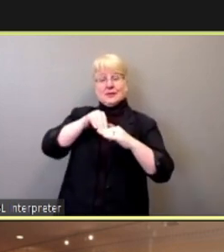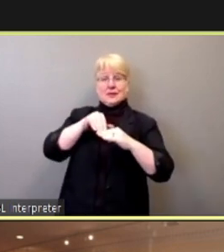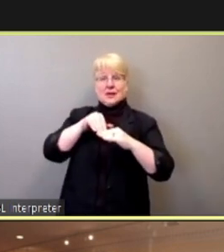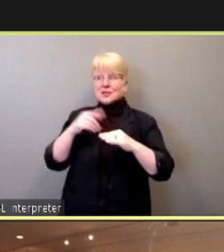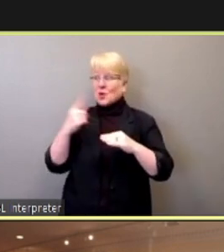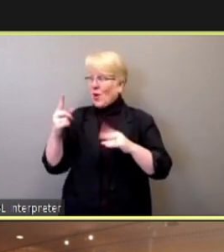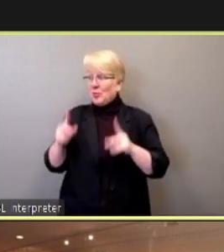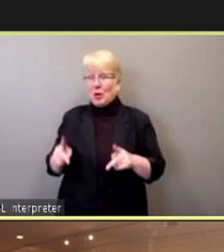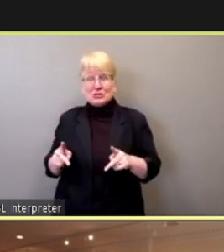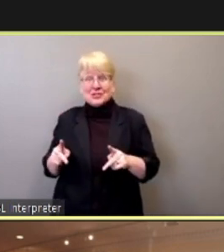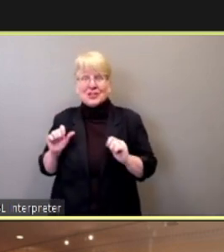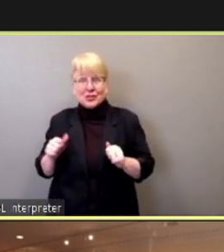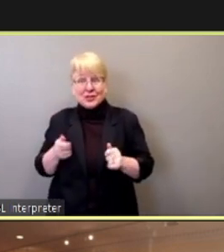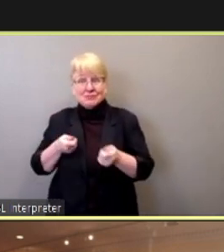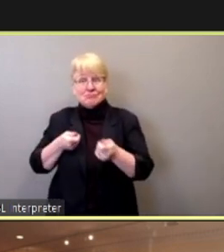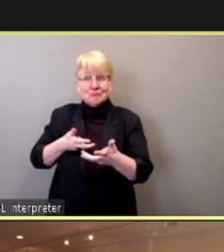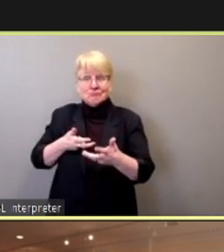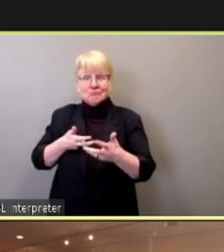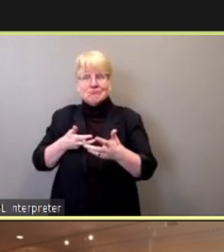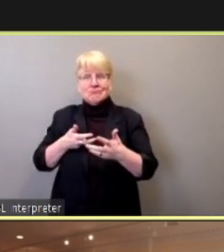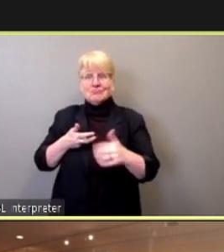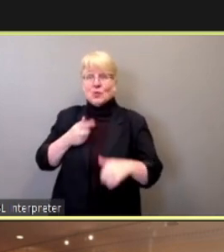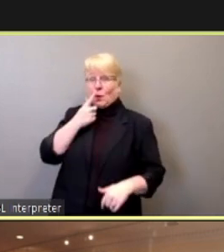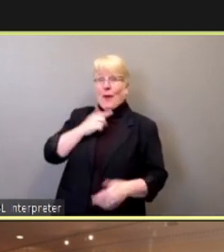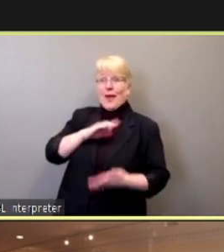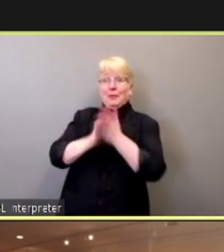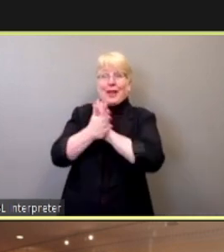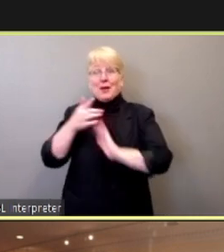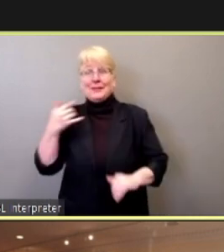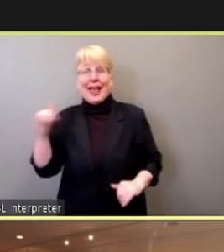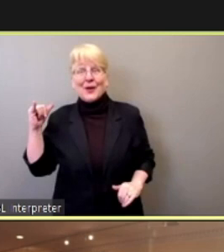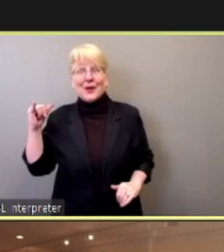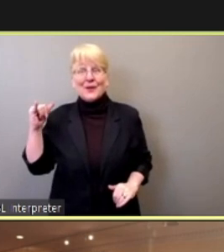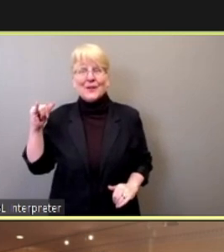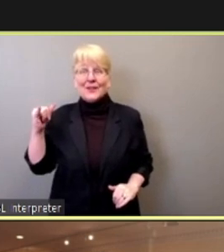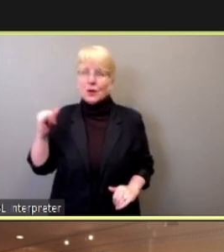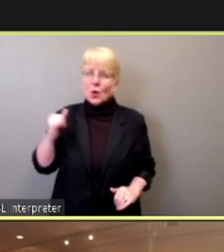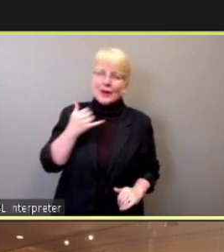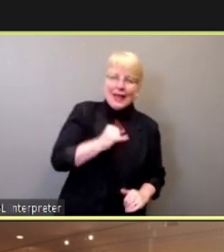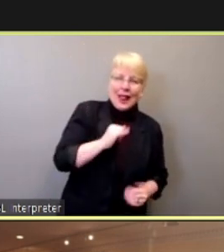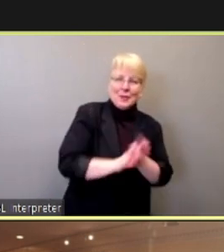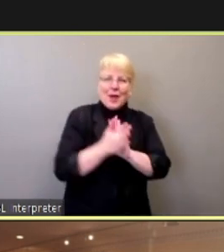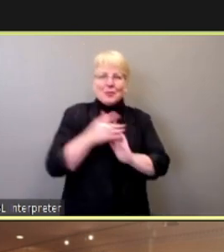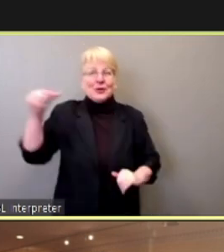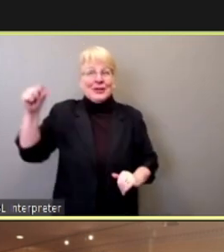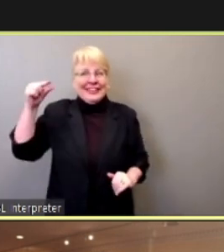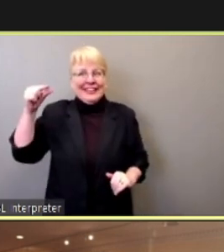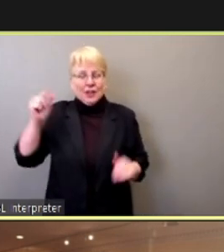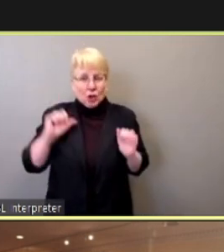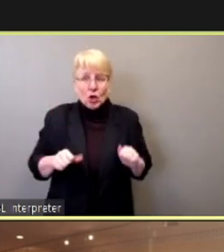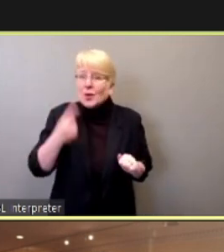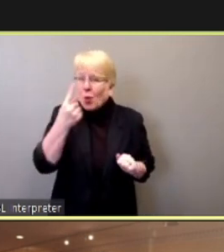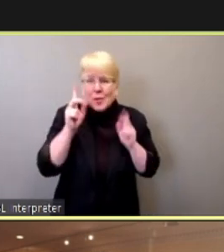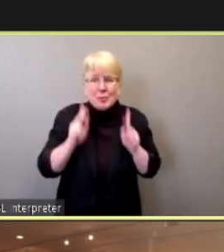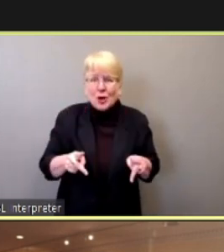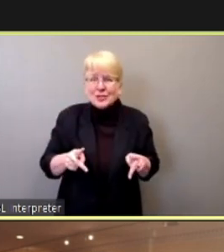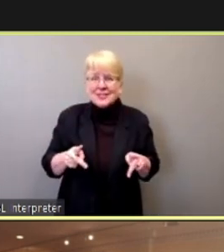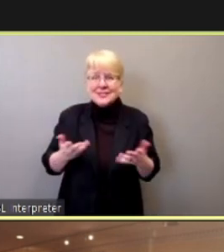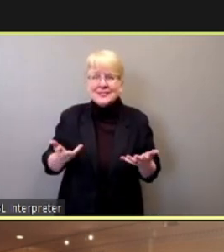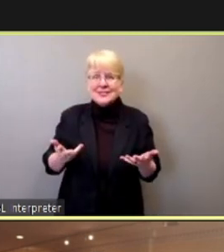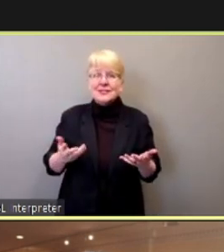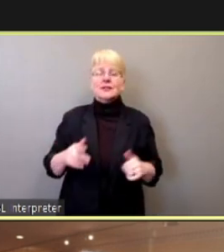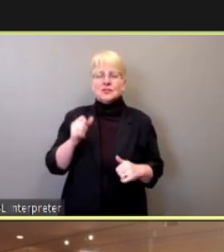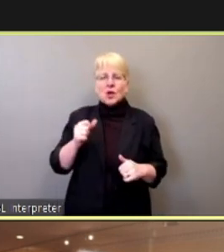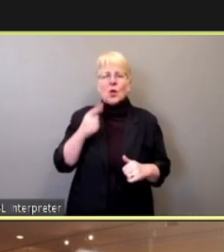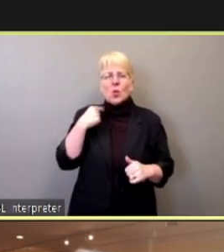And again, just a reminder that this red, yellow, green is our attempt to most accurately measure the activity of the coronavirus in